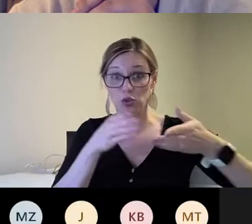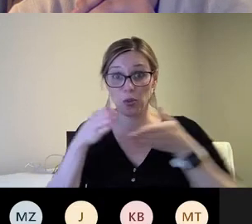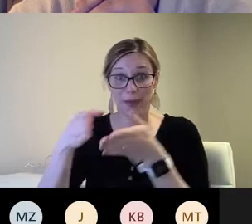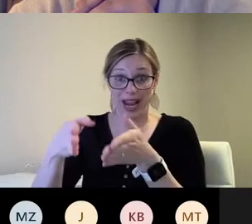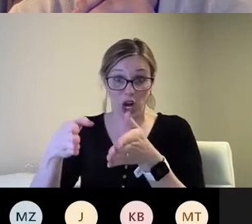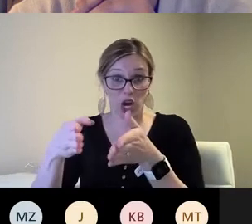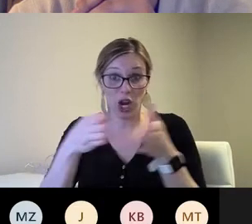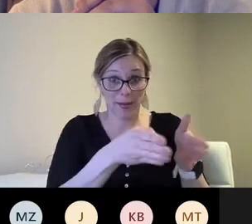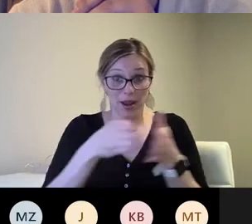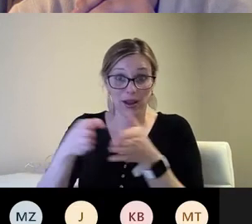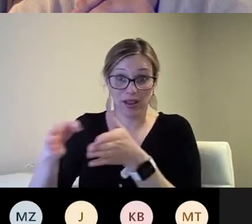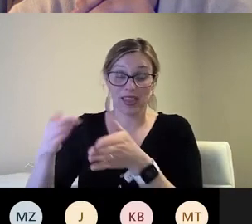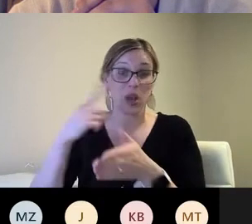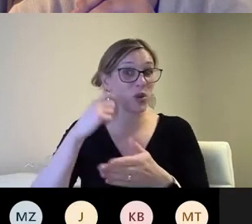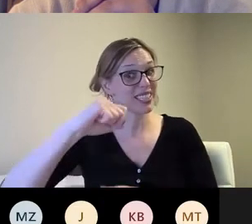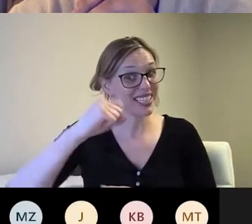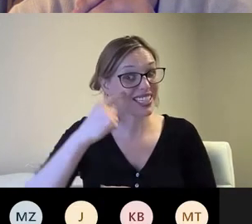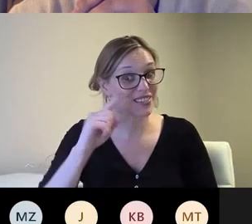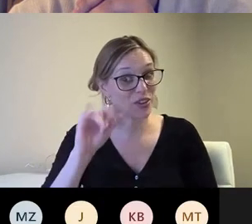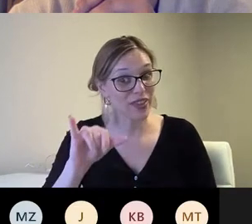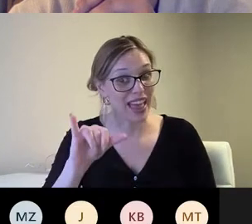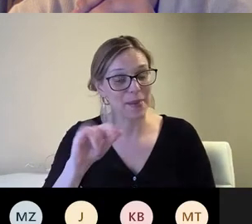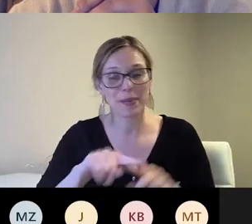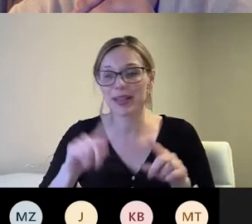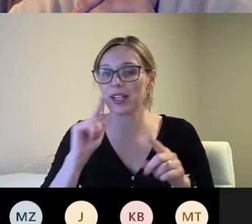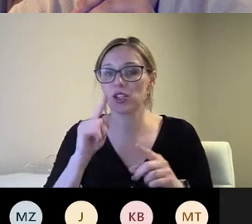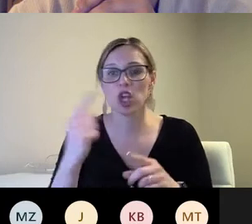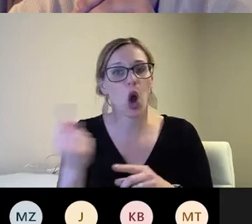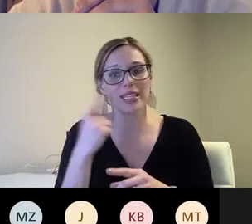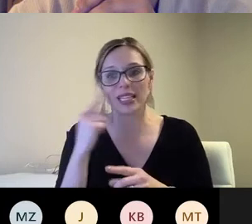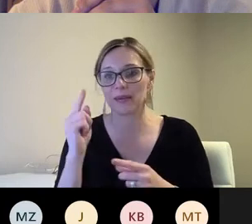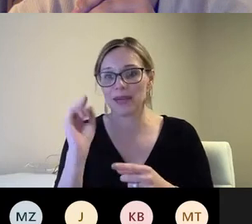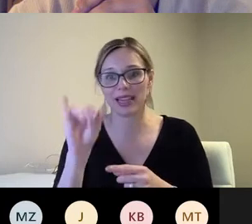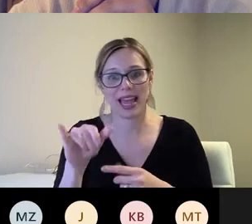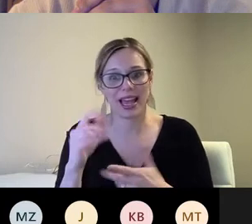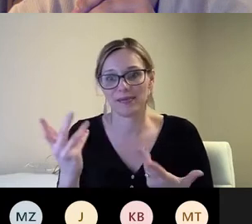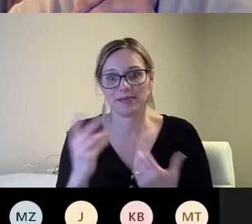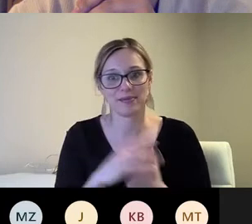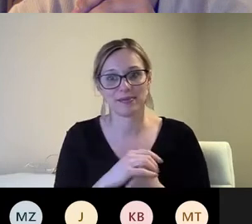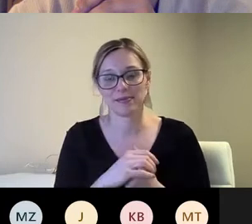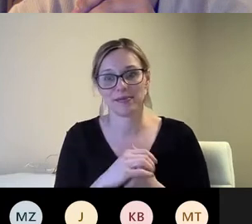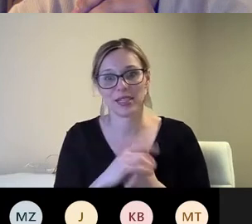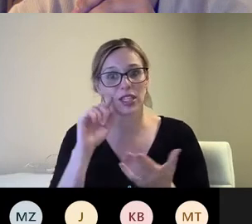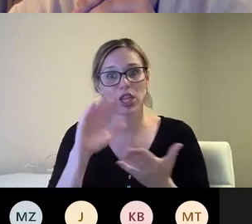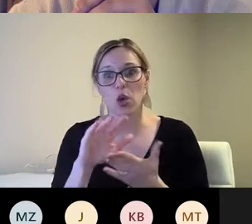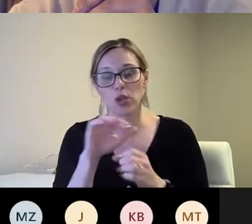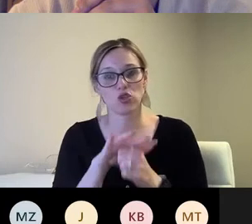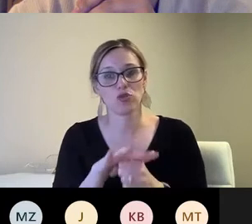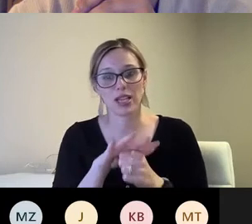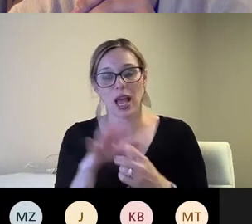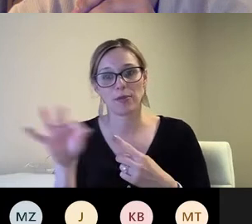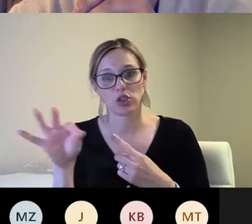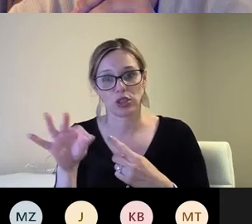a solution that would still be in all ages and abilities, low stress option.